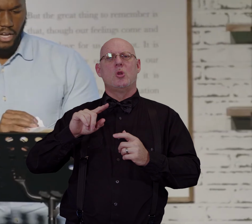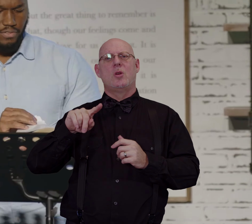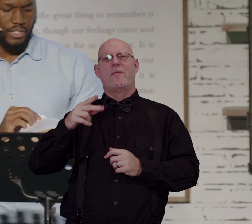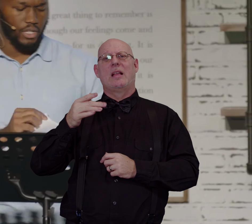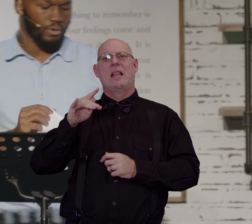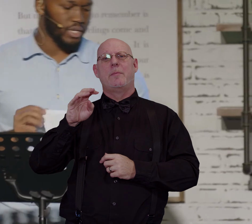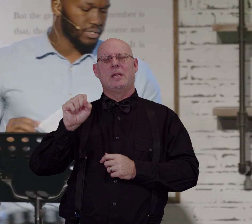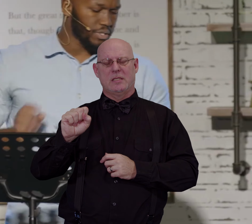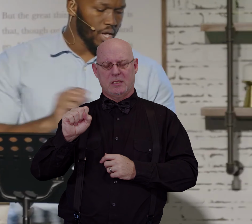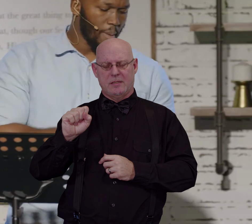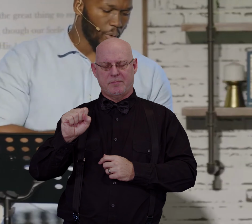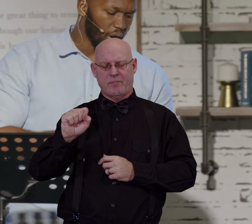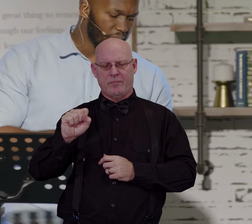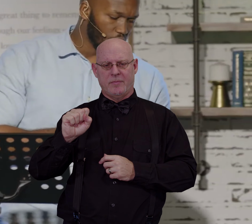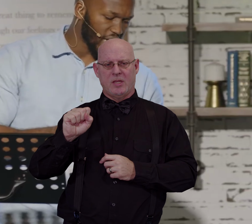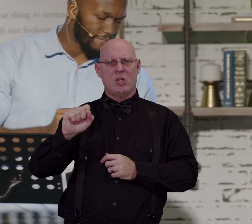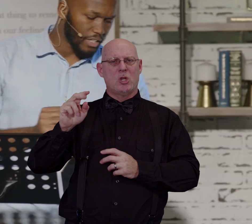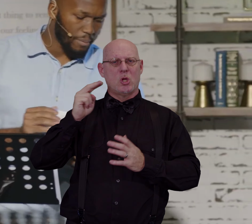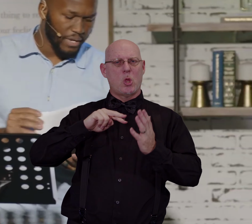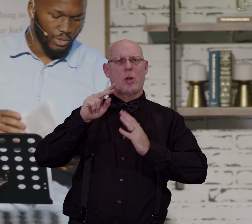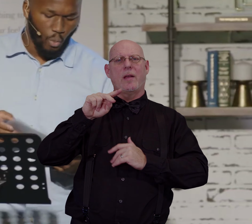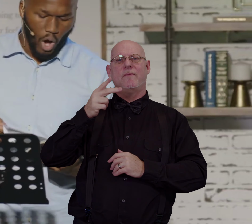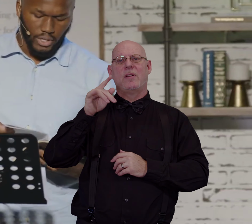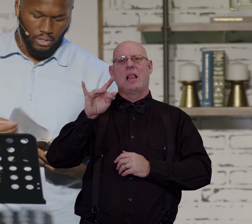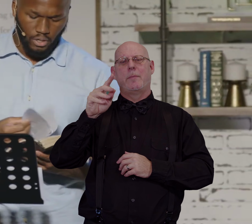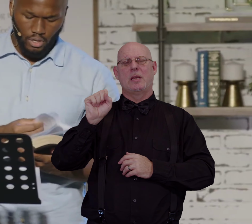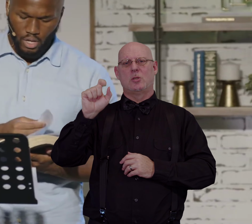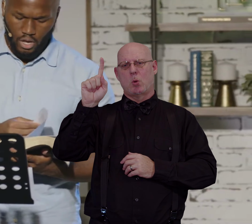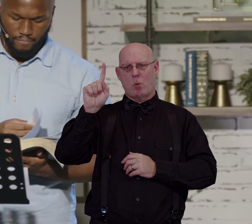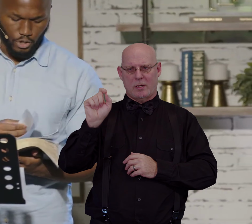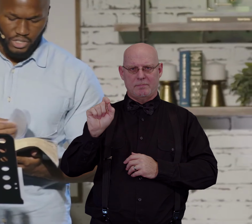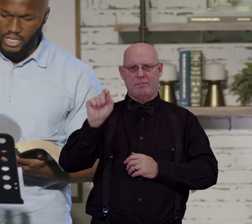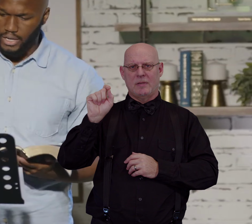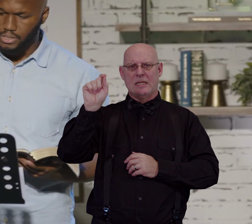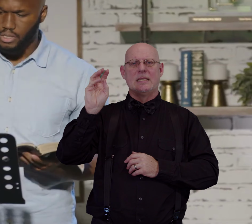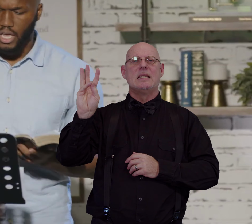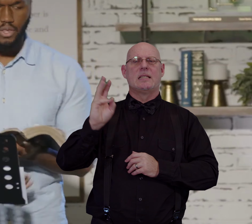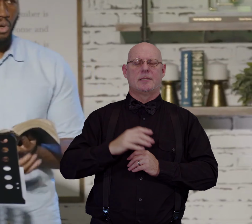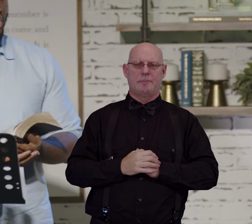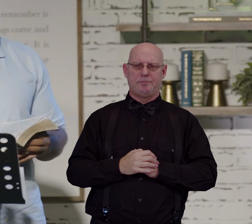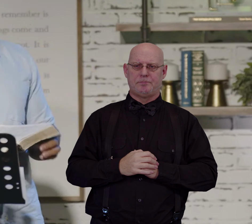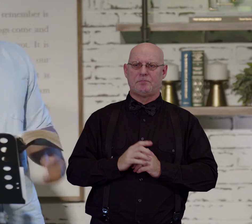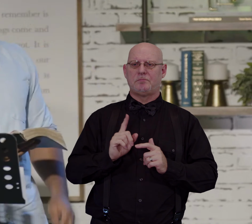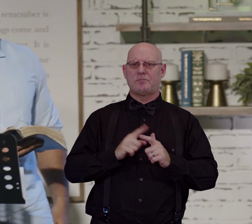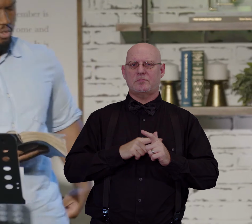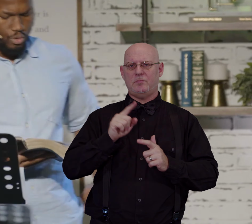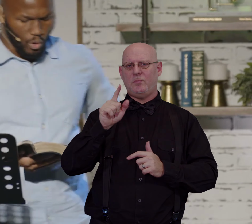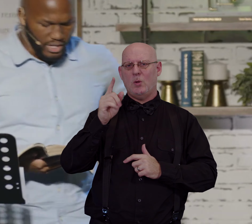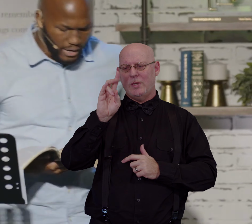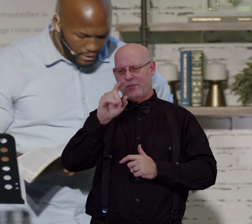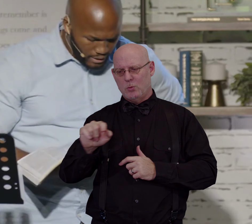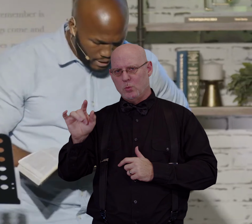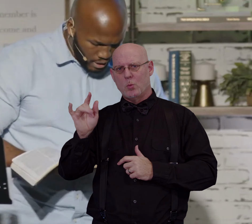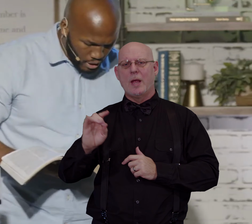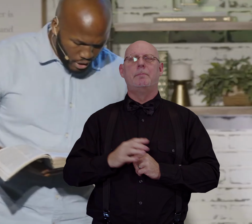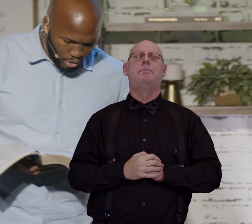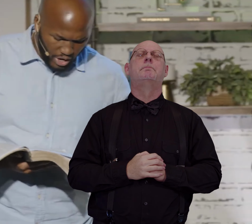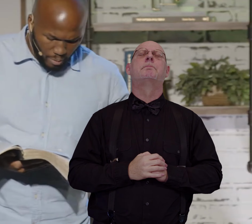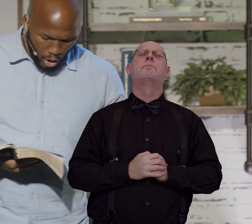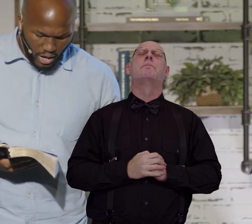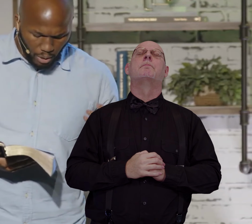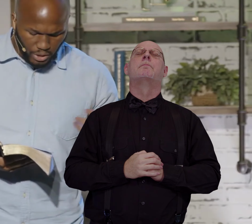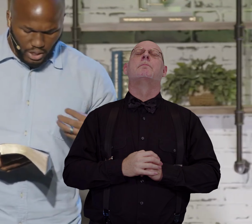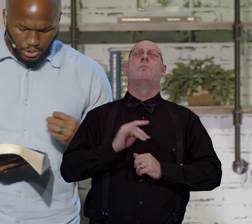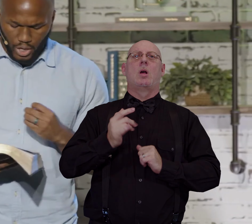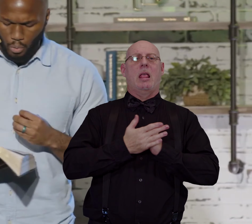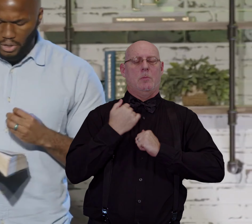finger in 2 Thessalonians, but we're going to be looking at Philippians 1, verse 6, and then we're going to look at 27 through 28. So here